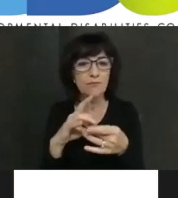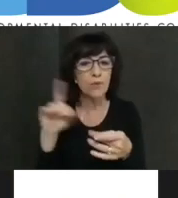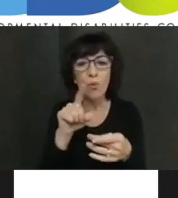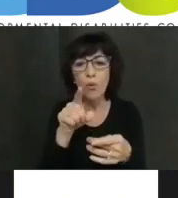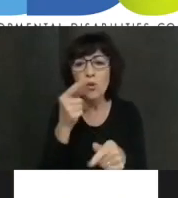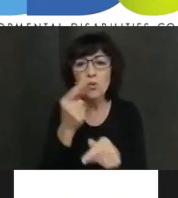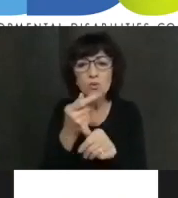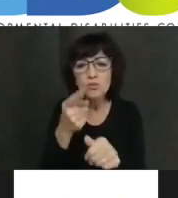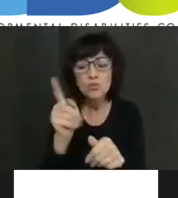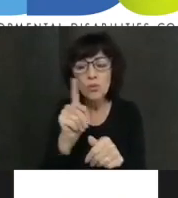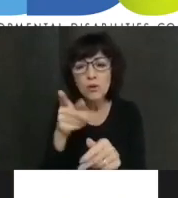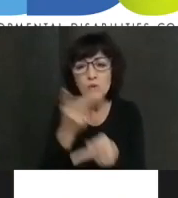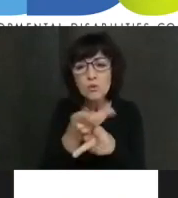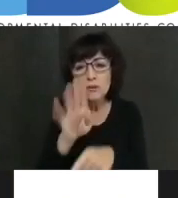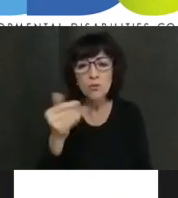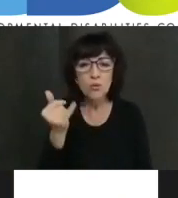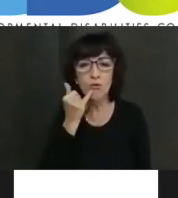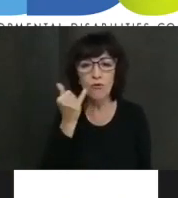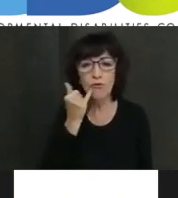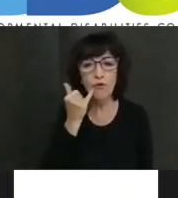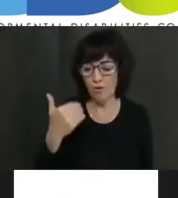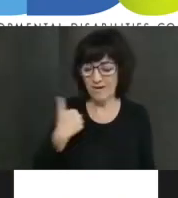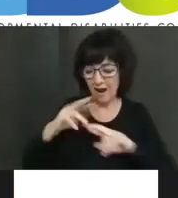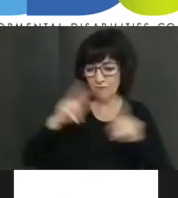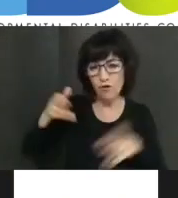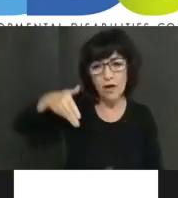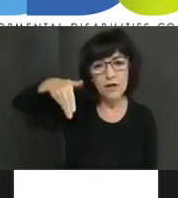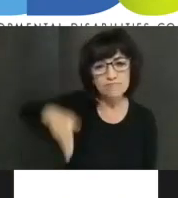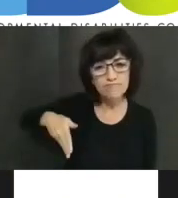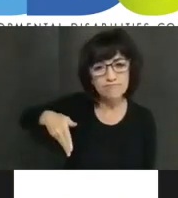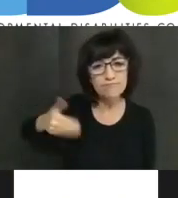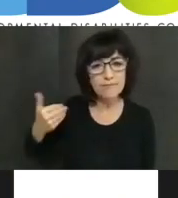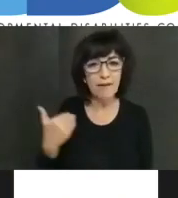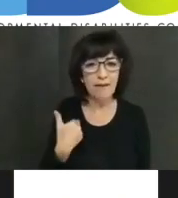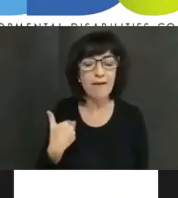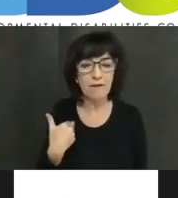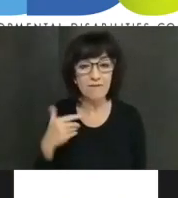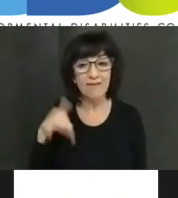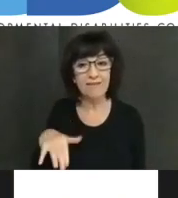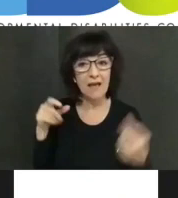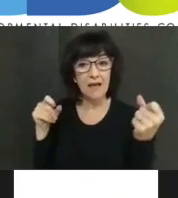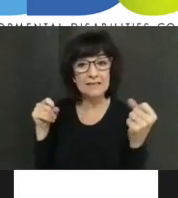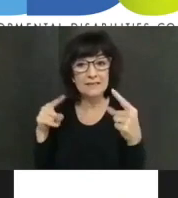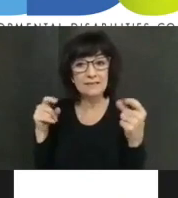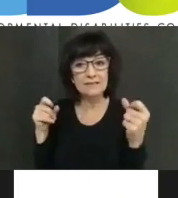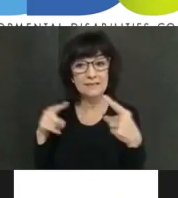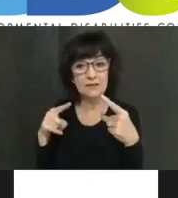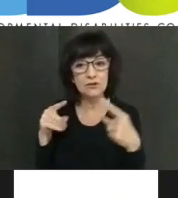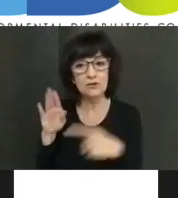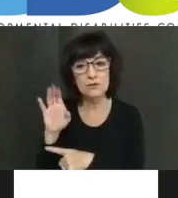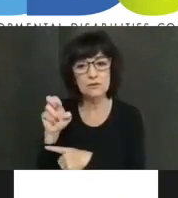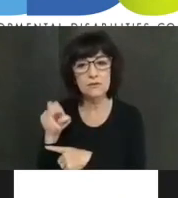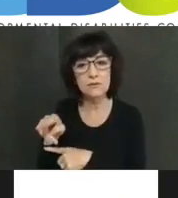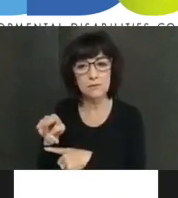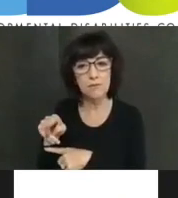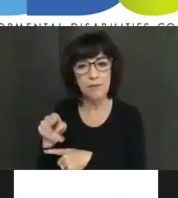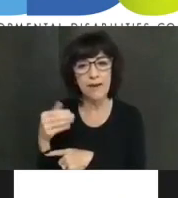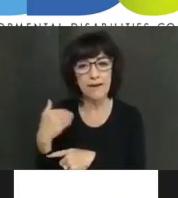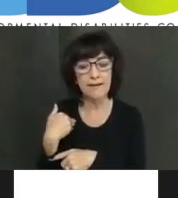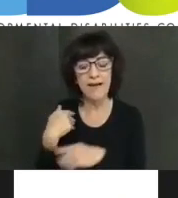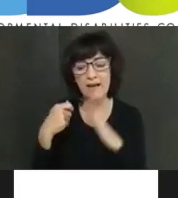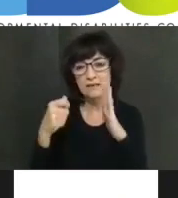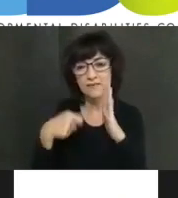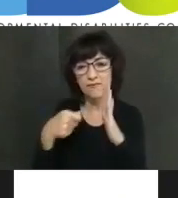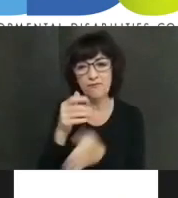phone, and exchanges signals. And Ben actually has a video to help explain